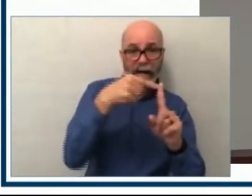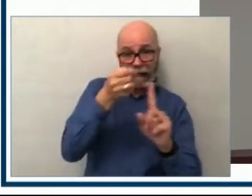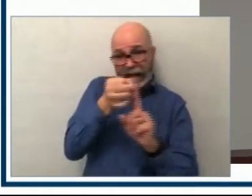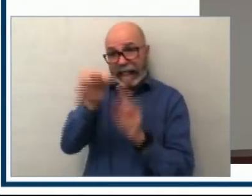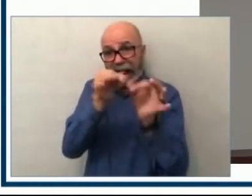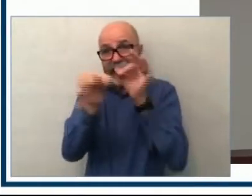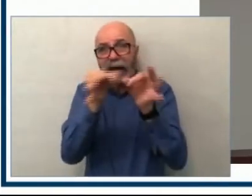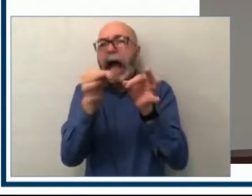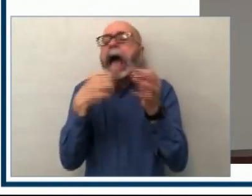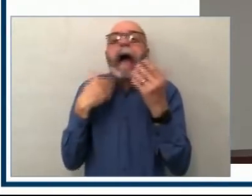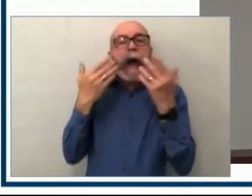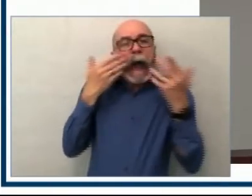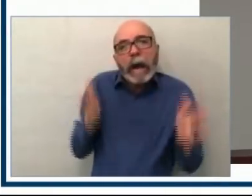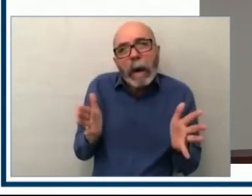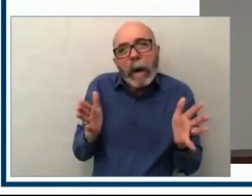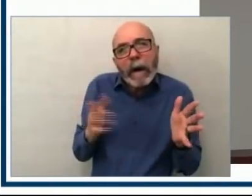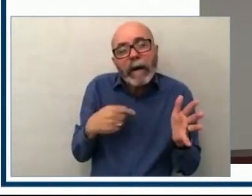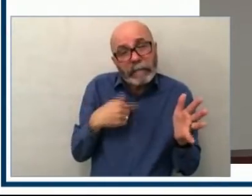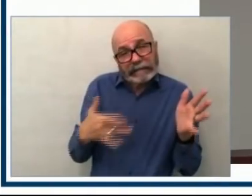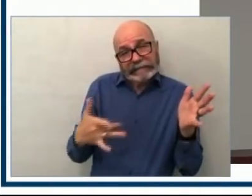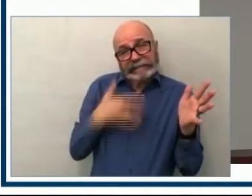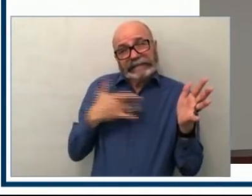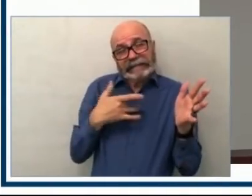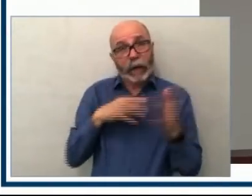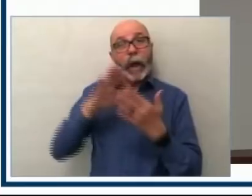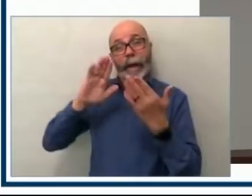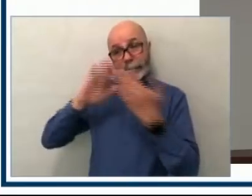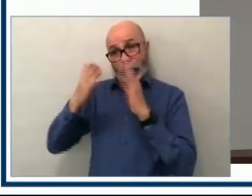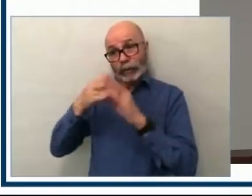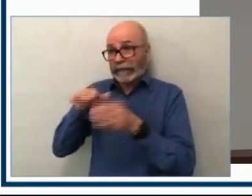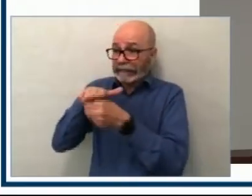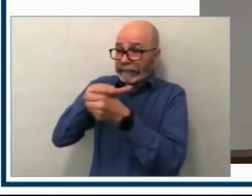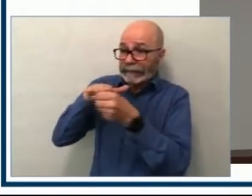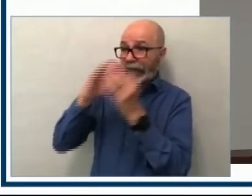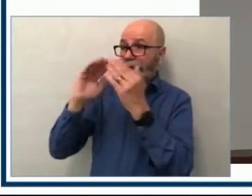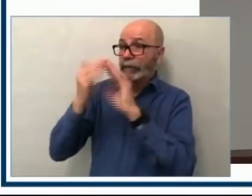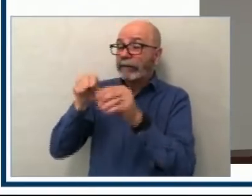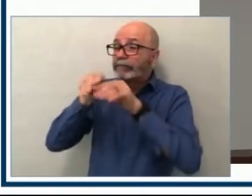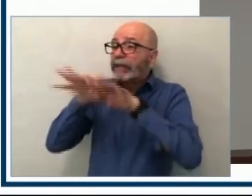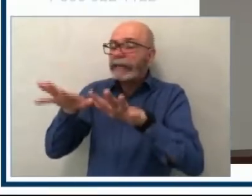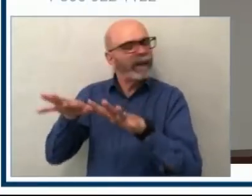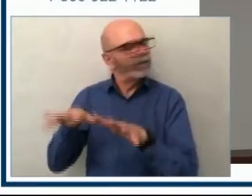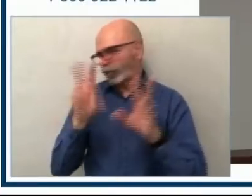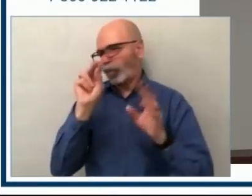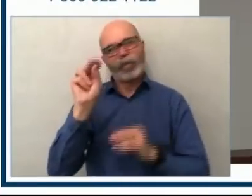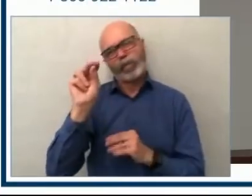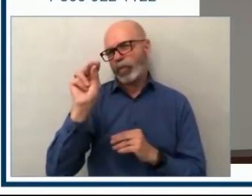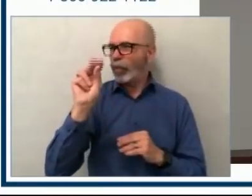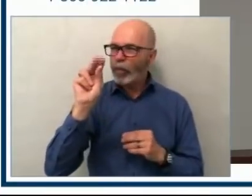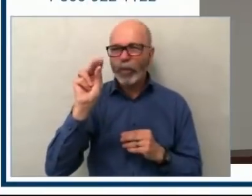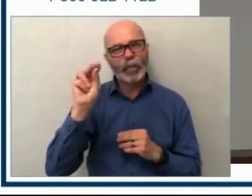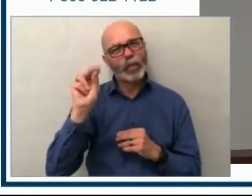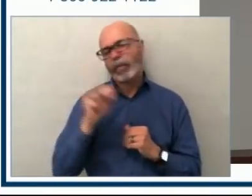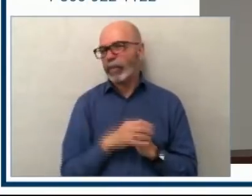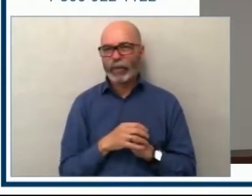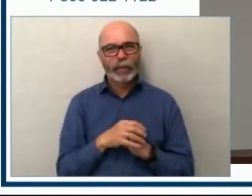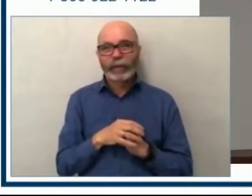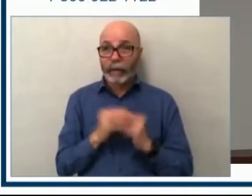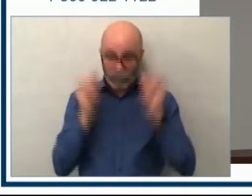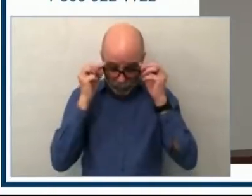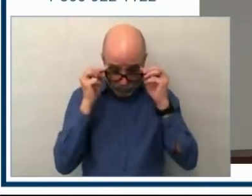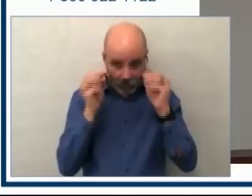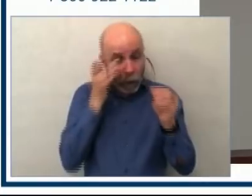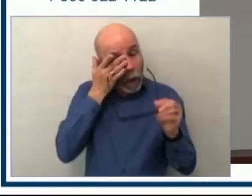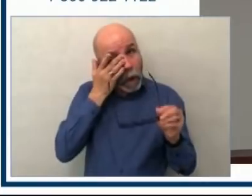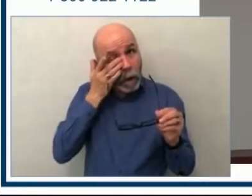spread, either as a source for these cases or resulting from the 2 cases. For this week's vaccine